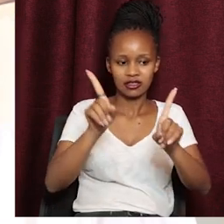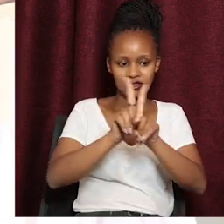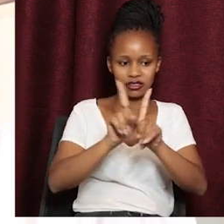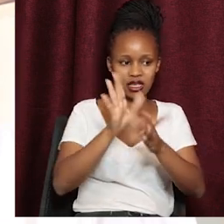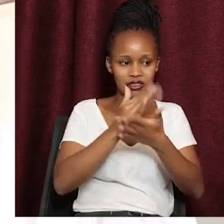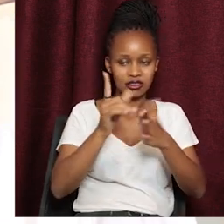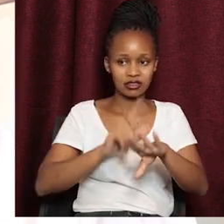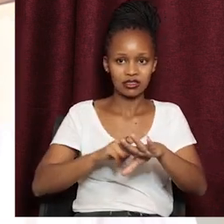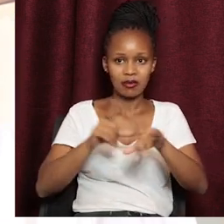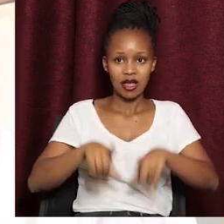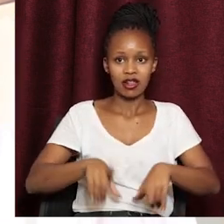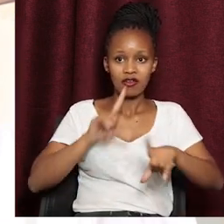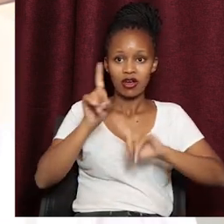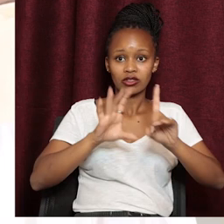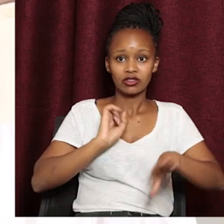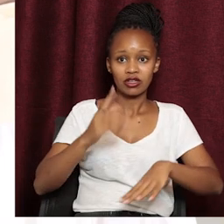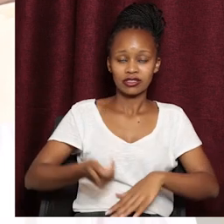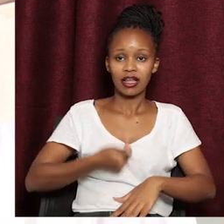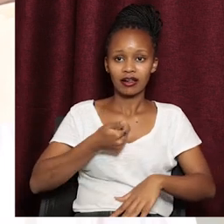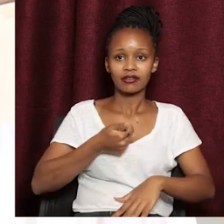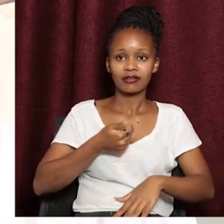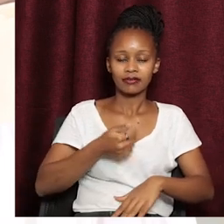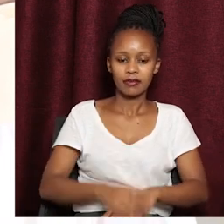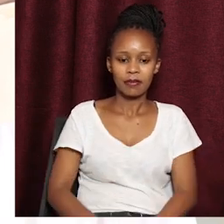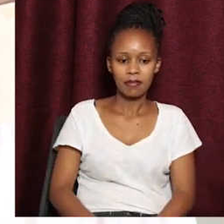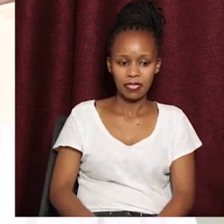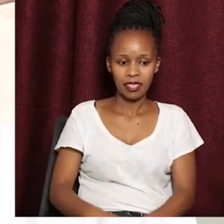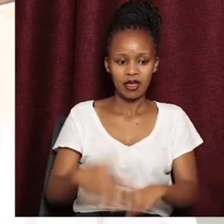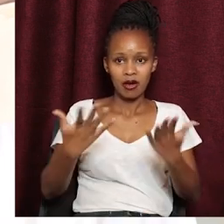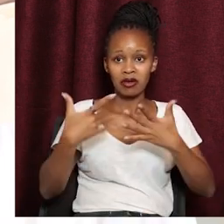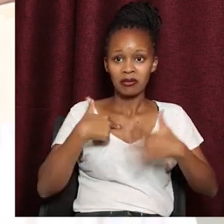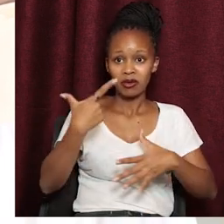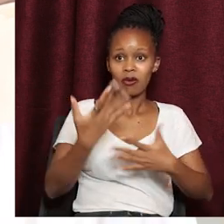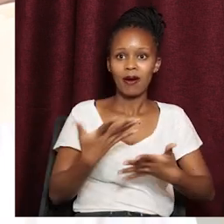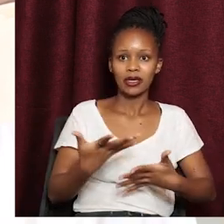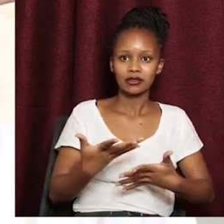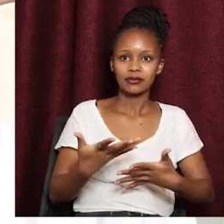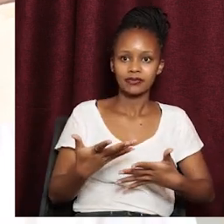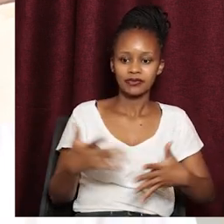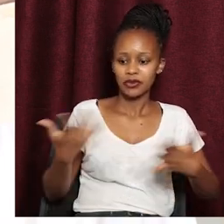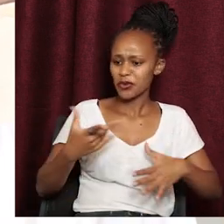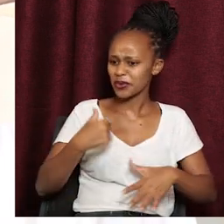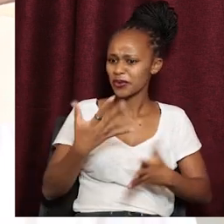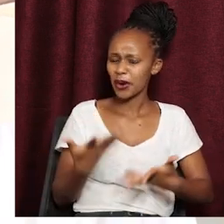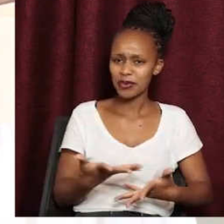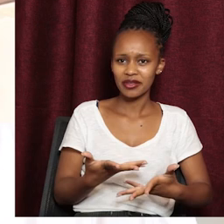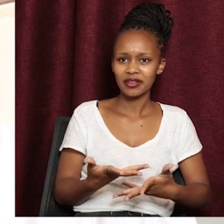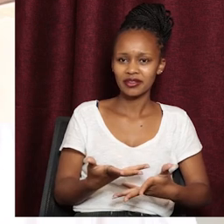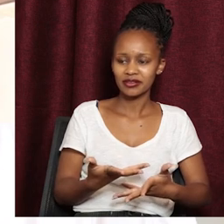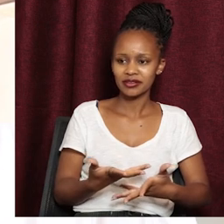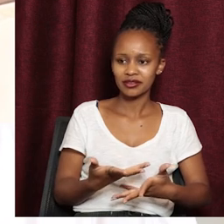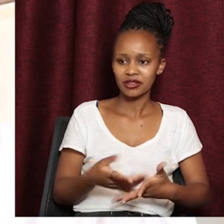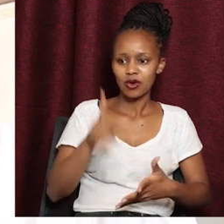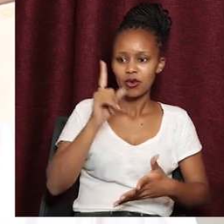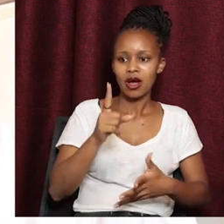ask ourselves, where am I heading? Where am I heading? One of the principles in